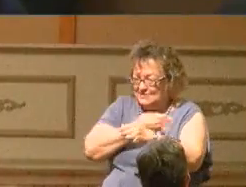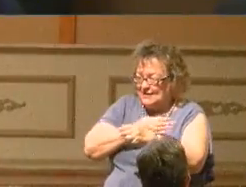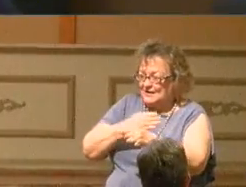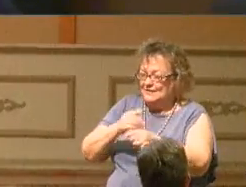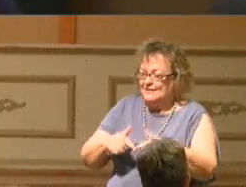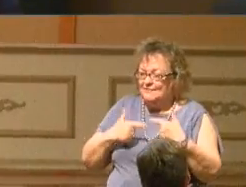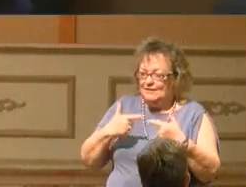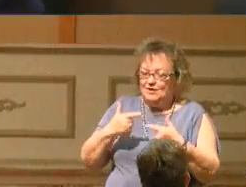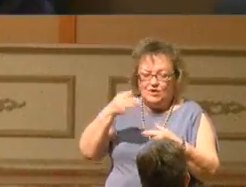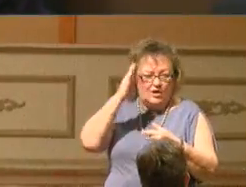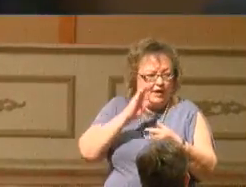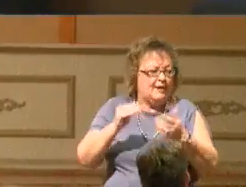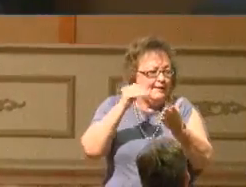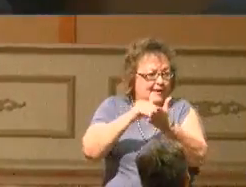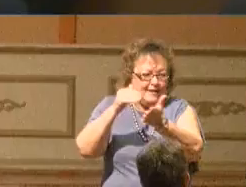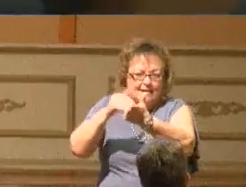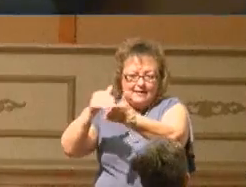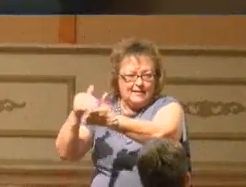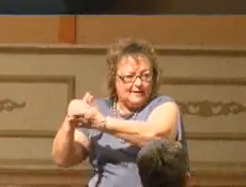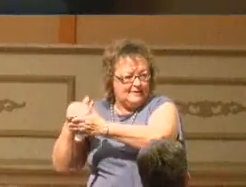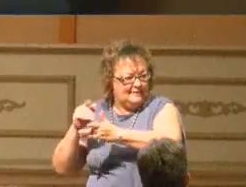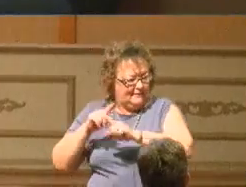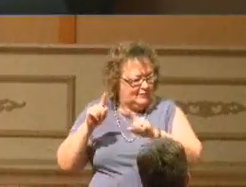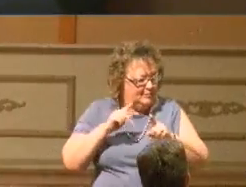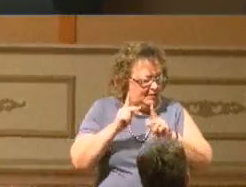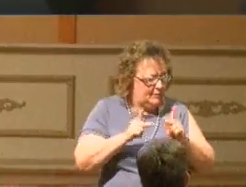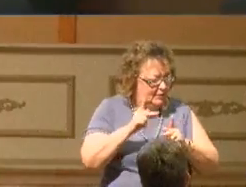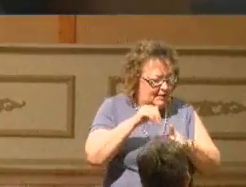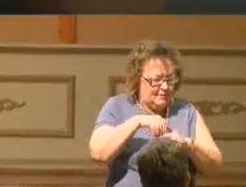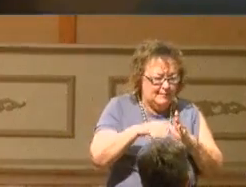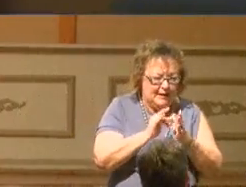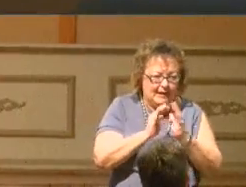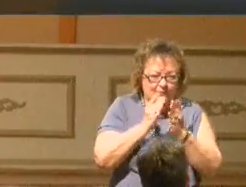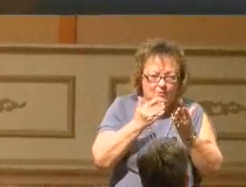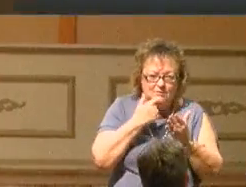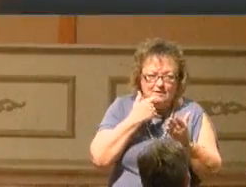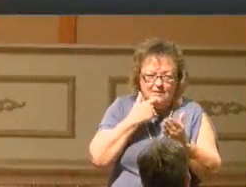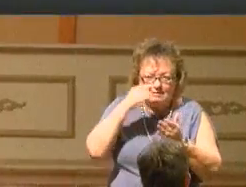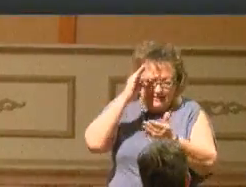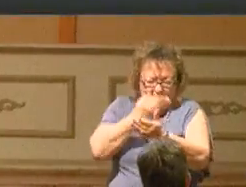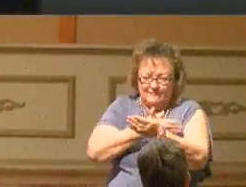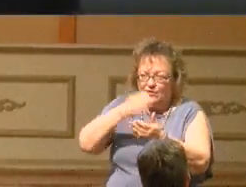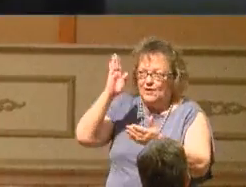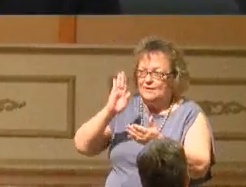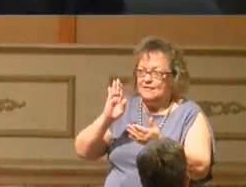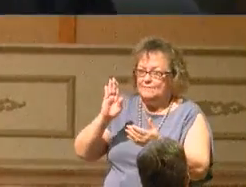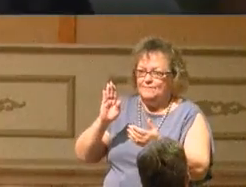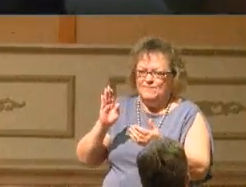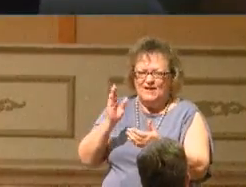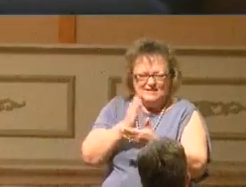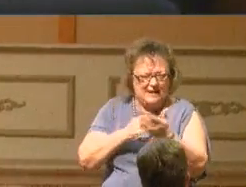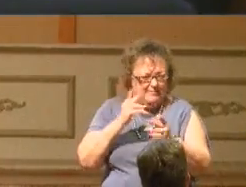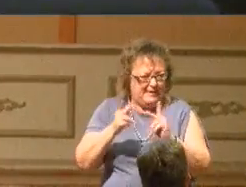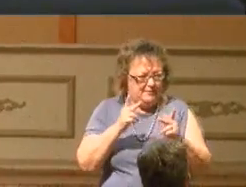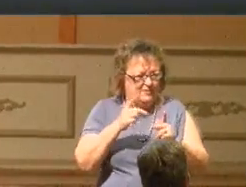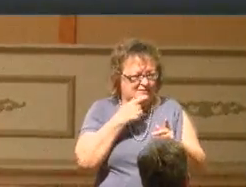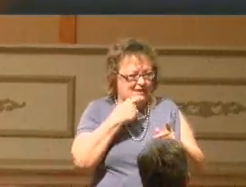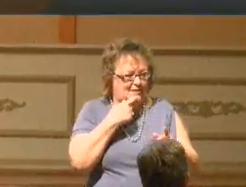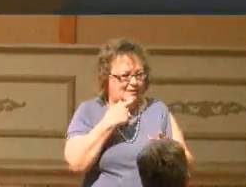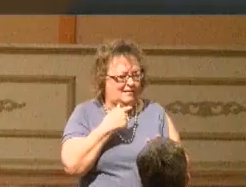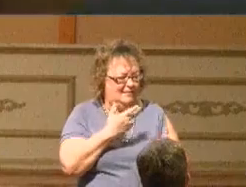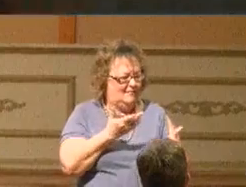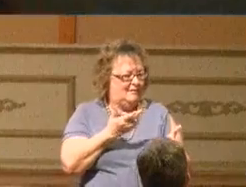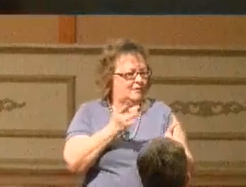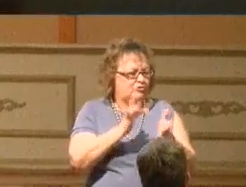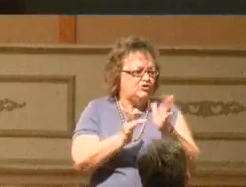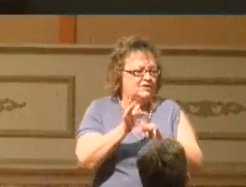and over and over. But yet some people actually have the audacity to say that Jesus himself did not claim